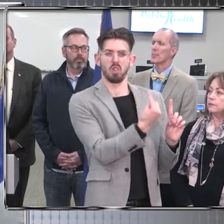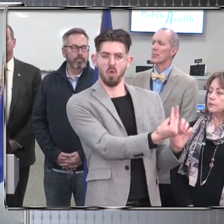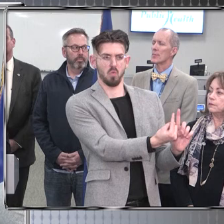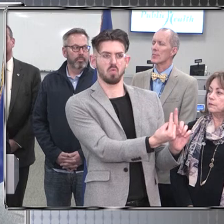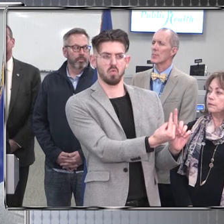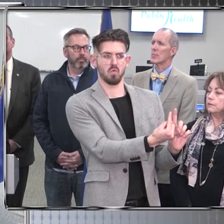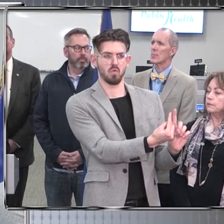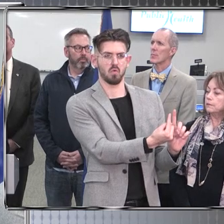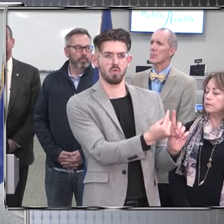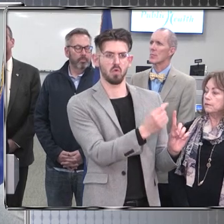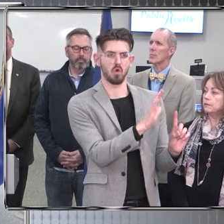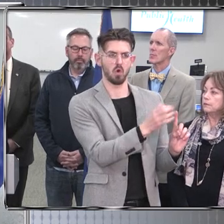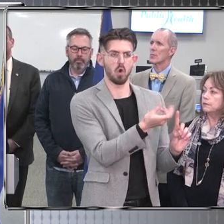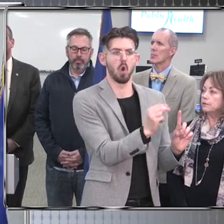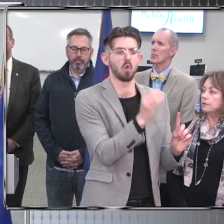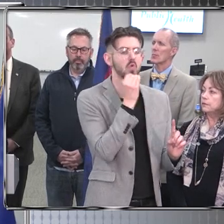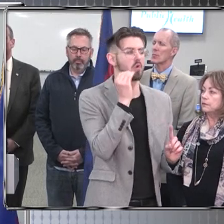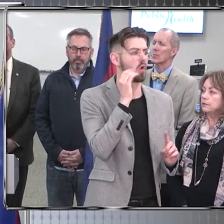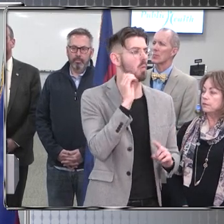to be clear,